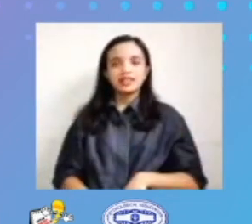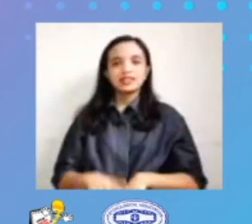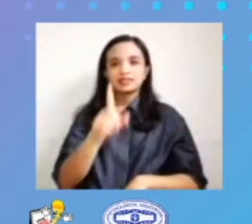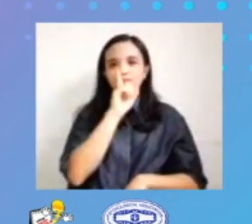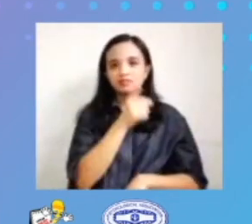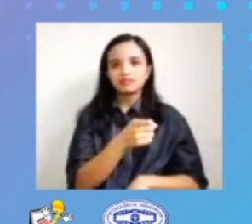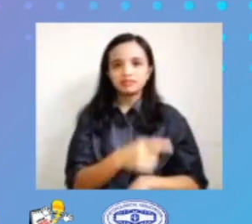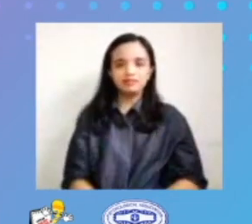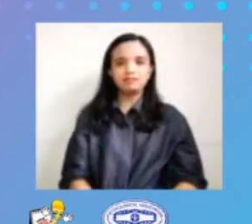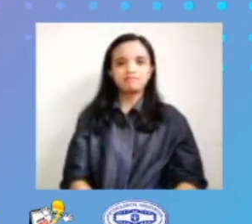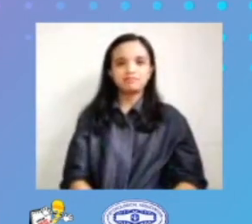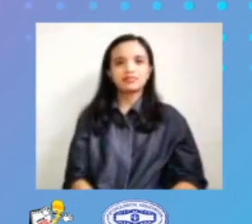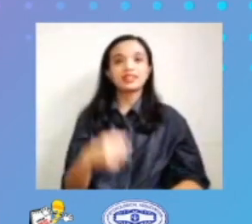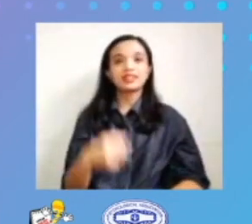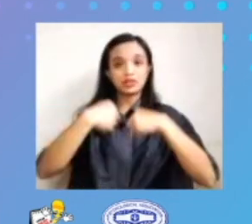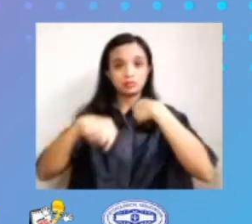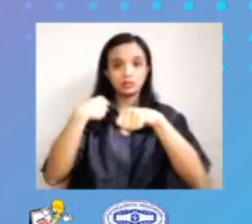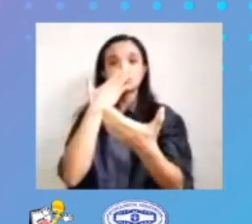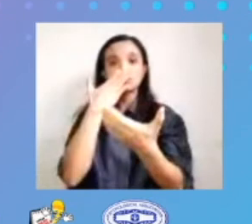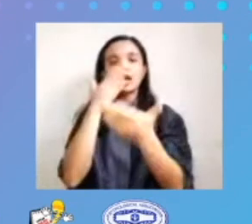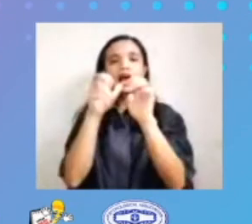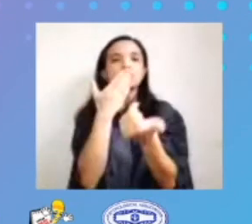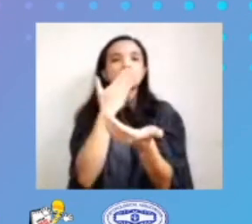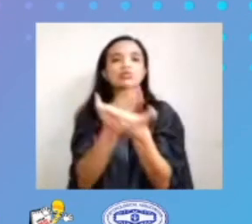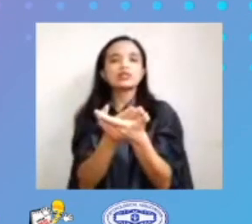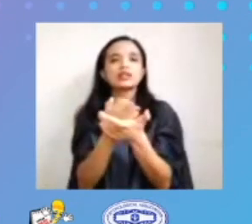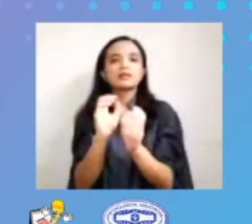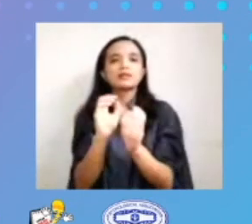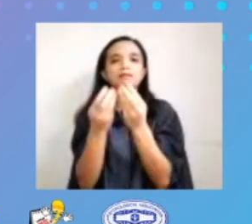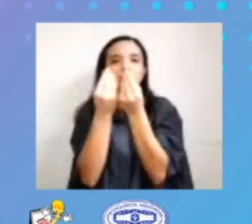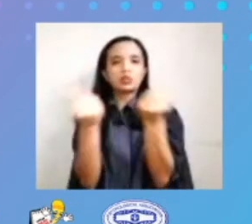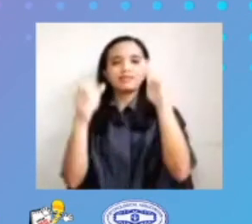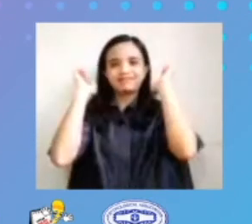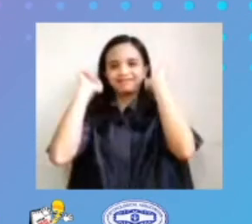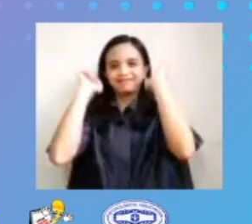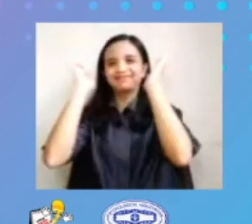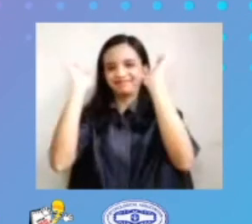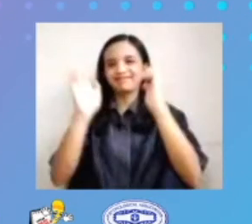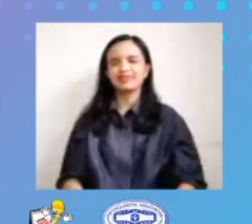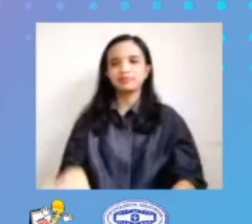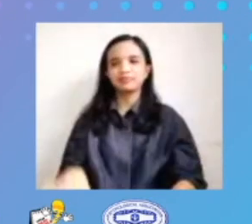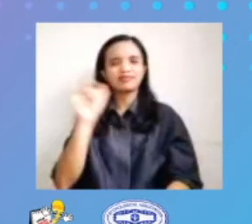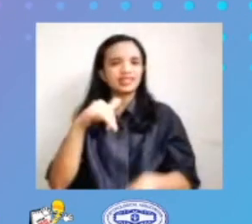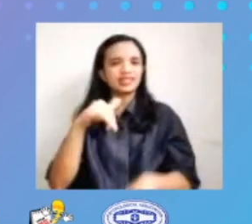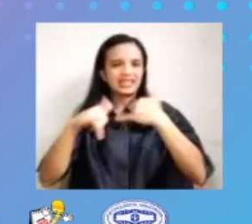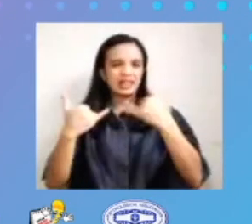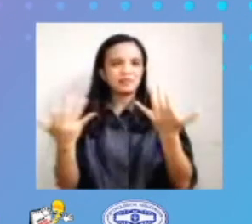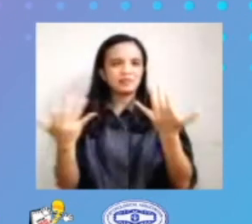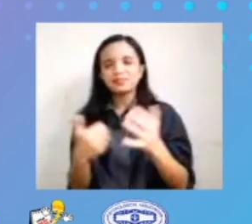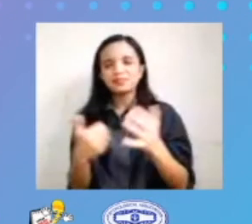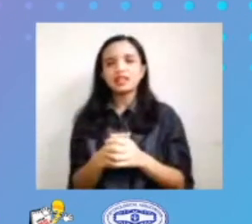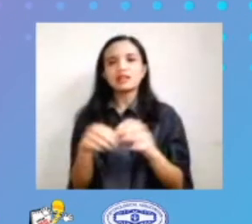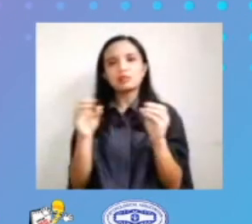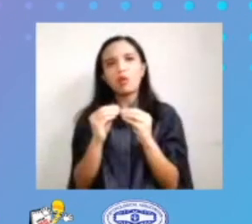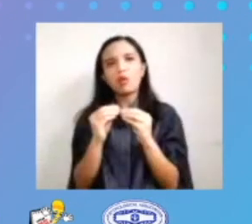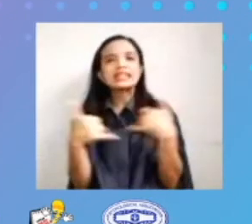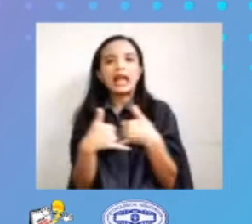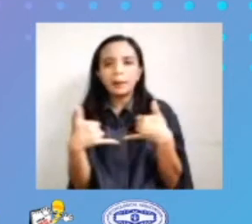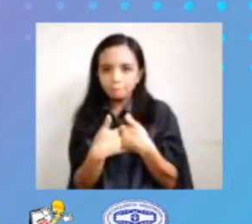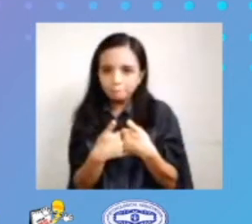din niya na, oh, my mom or my dad is also doing it with me. Mas nakaka-enganyo din yun. I remember